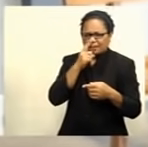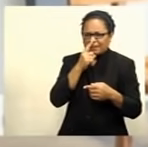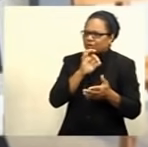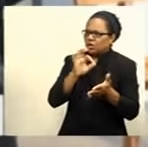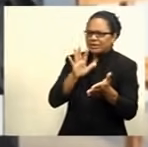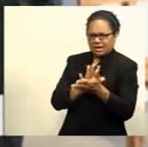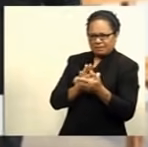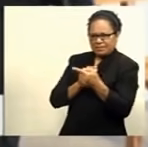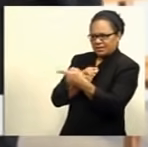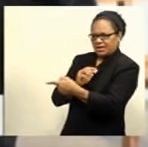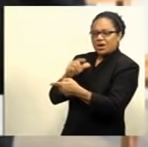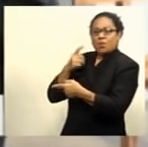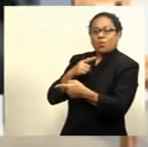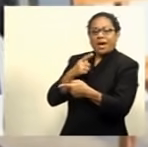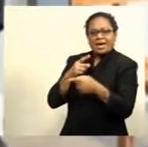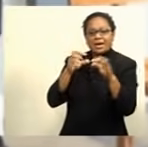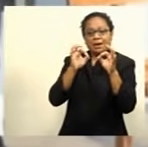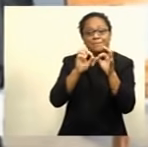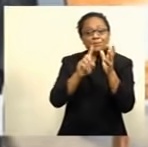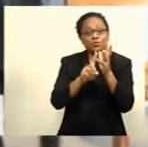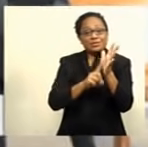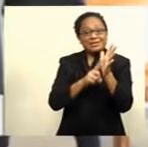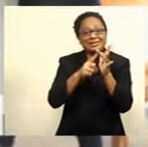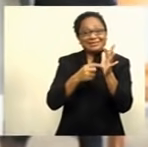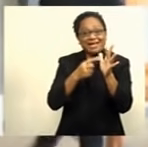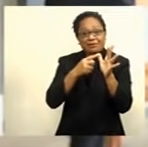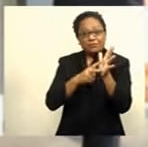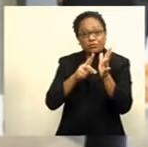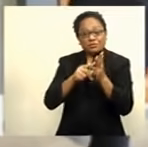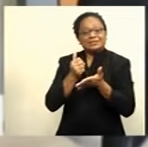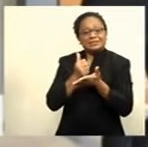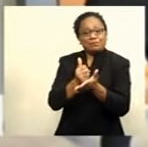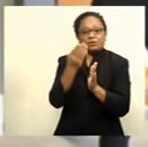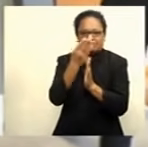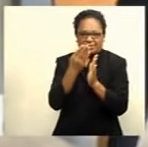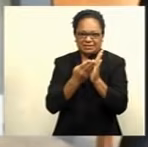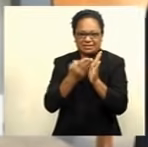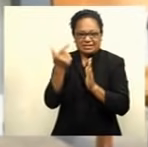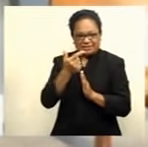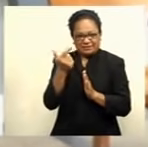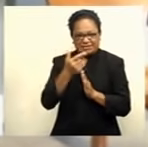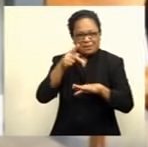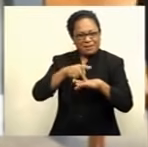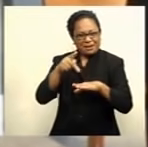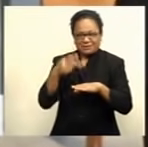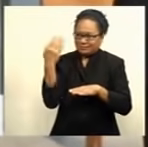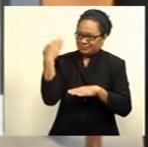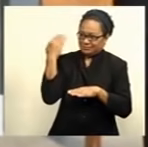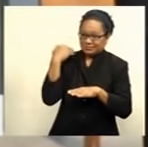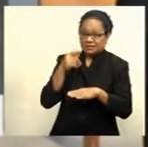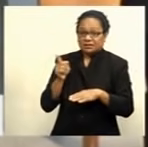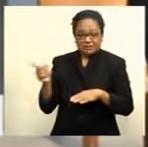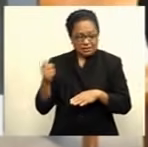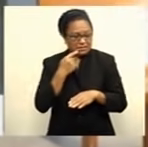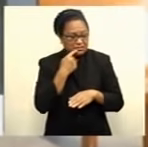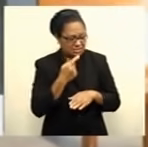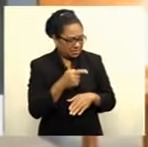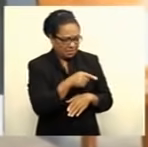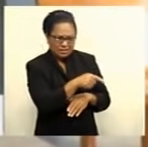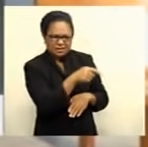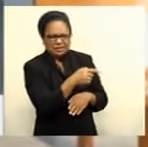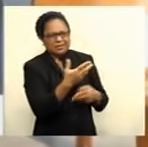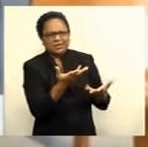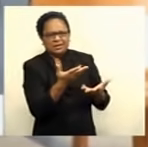Bulitavu after he supported Bill 17 and the budget in Parliament. Bulitavu, in response, says Ngavoka is